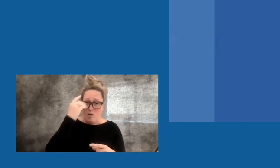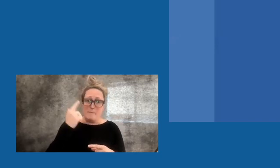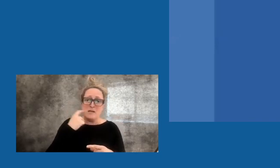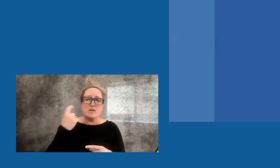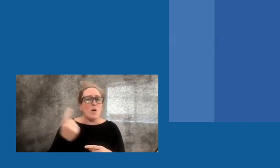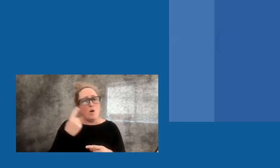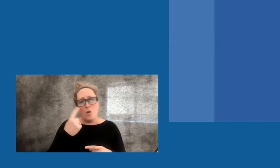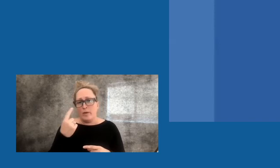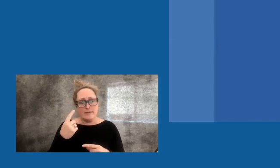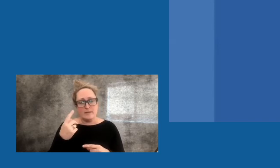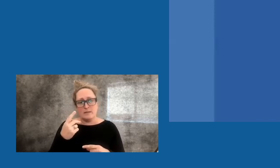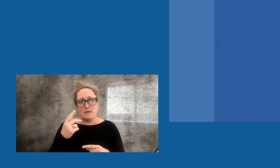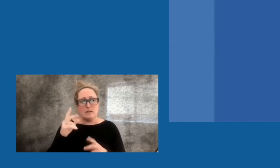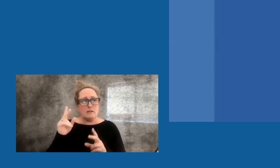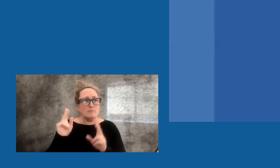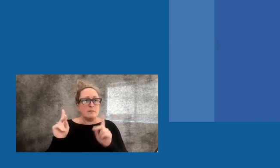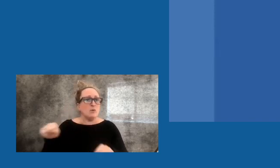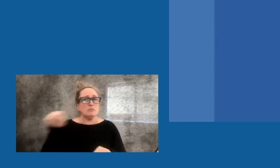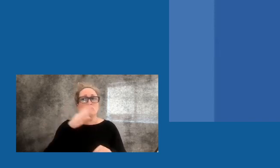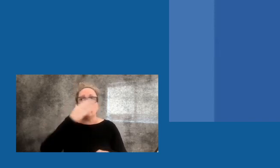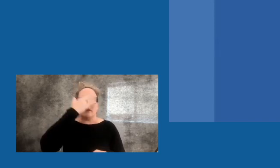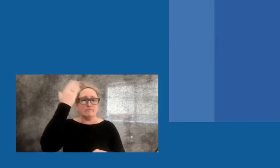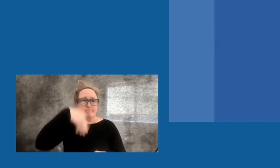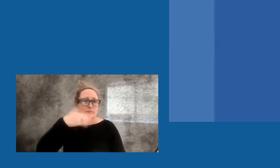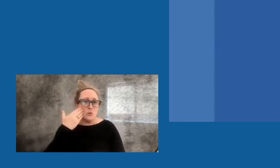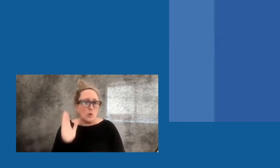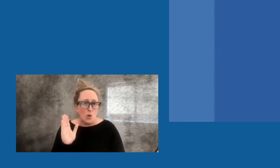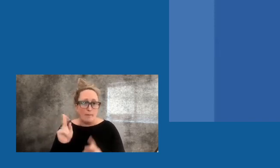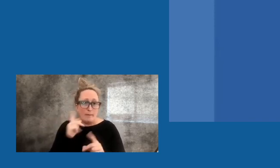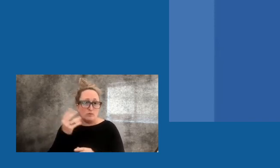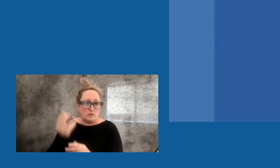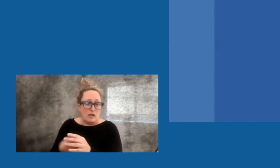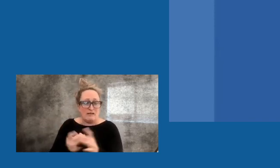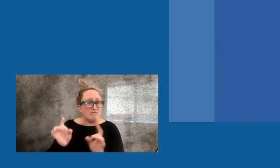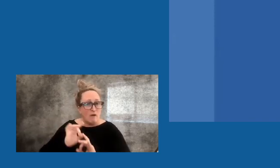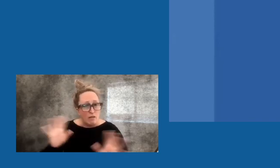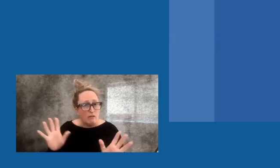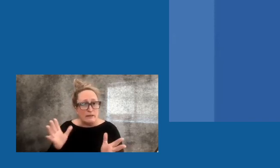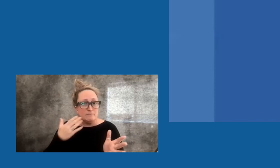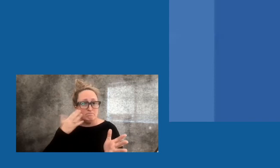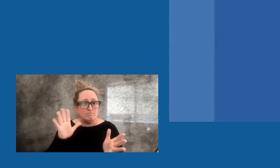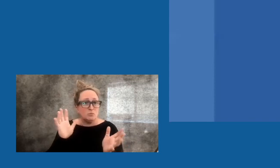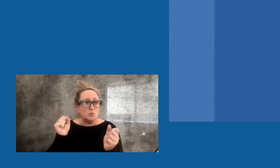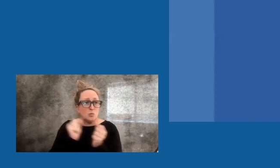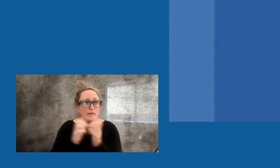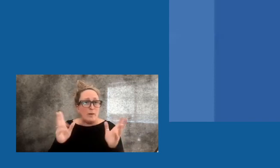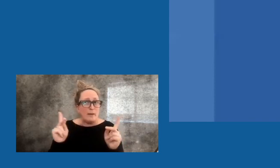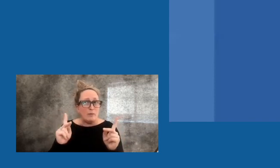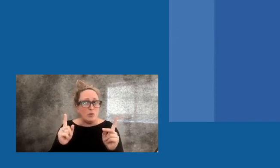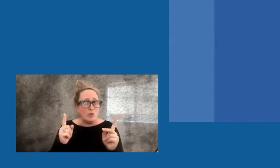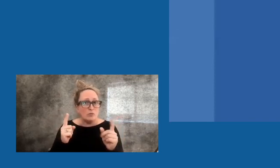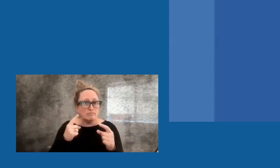always be cases that we will never know of trans folks dying violently without anybody able